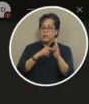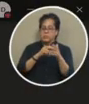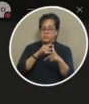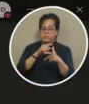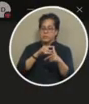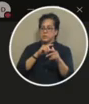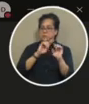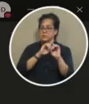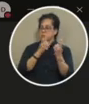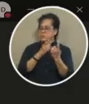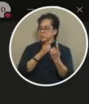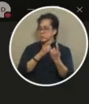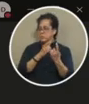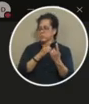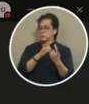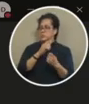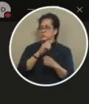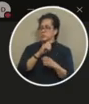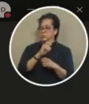Anello.